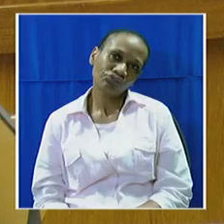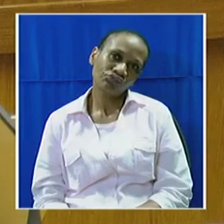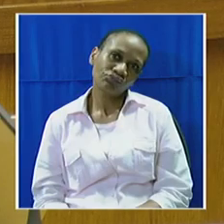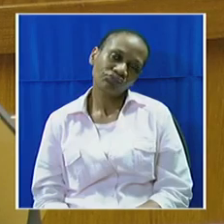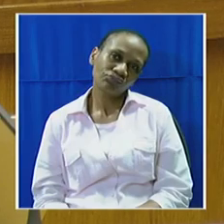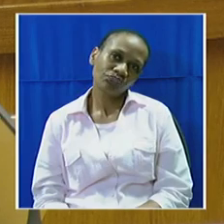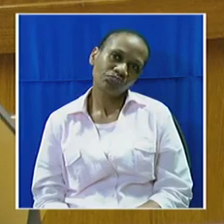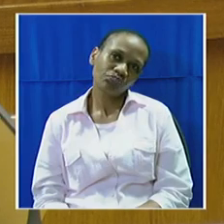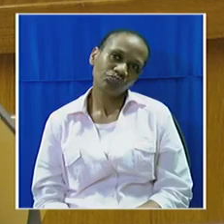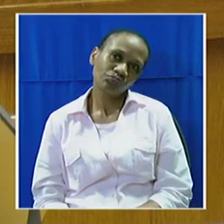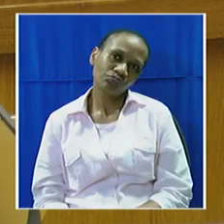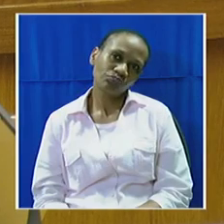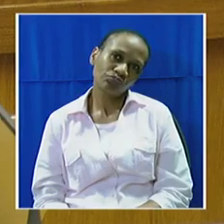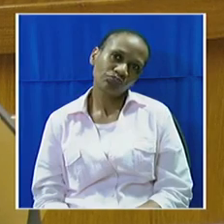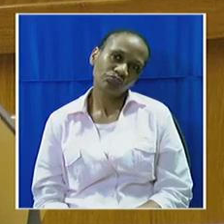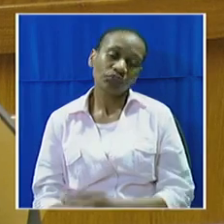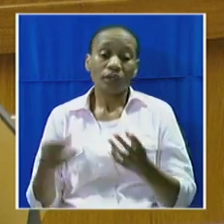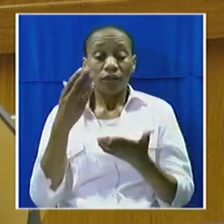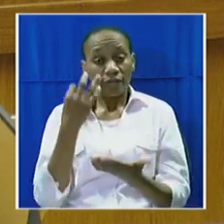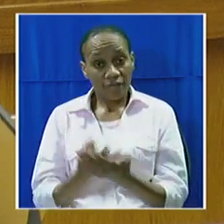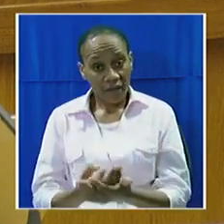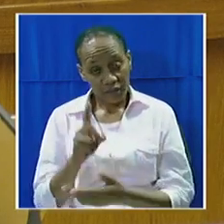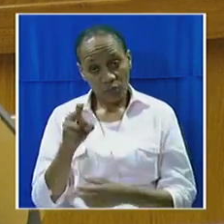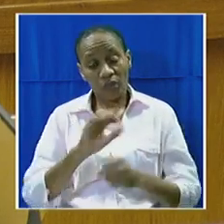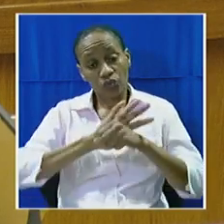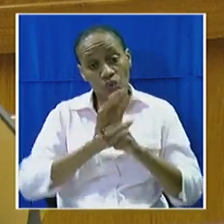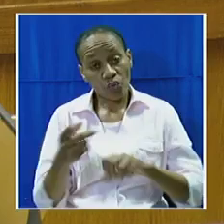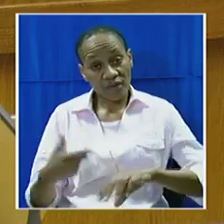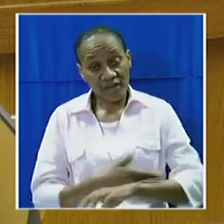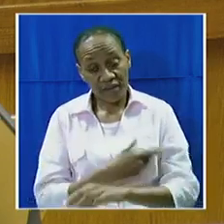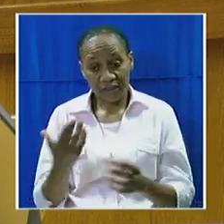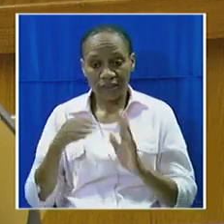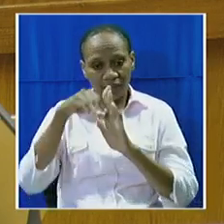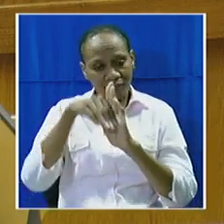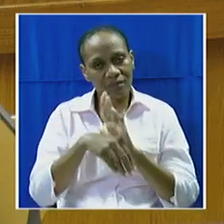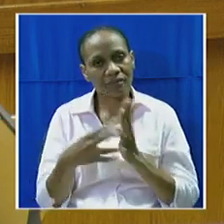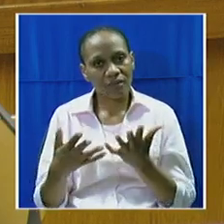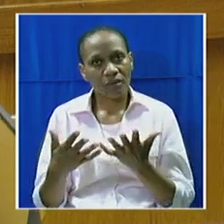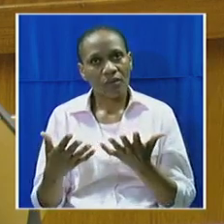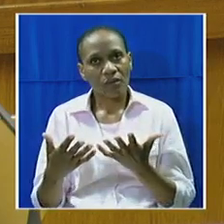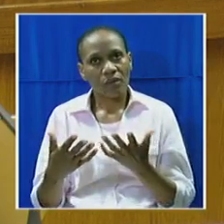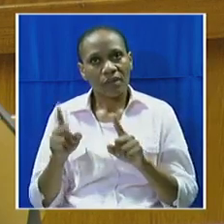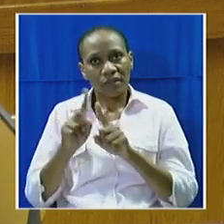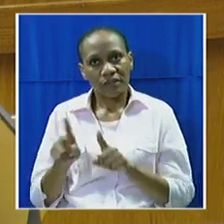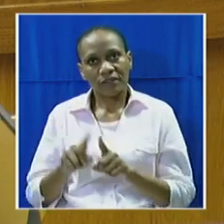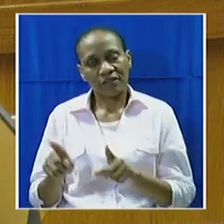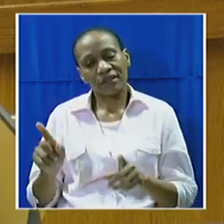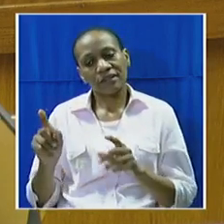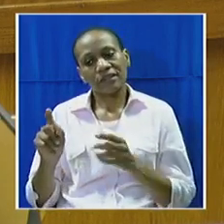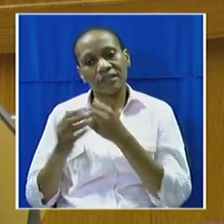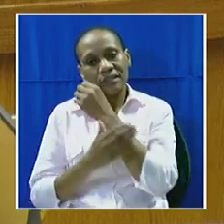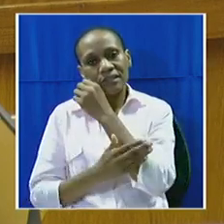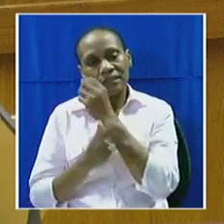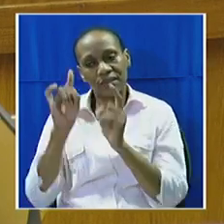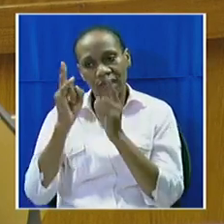undisputed fact that coronavirus dramatically declined in both Hubei province and city of Wuhan, with